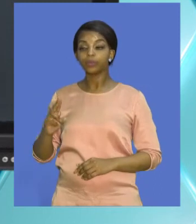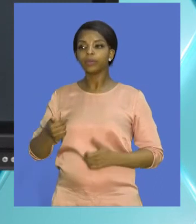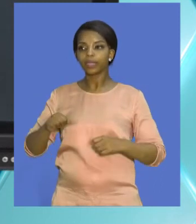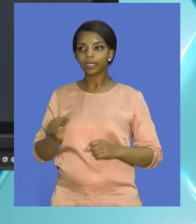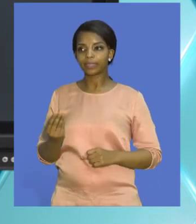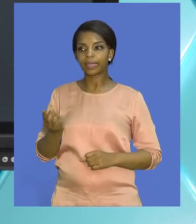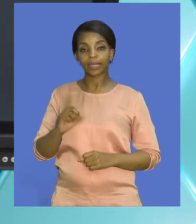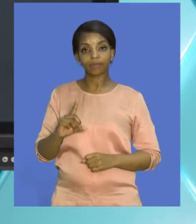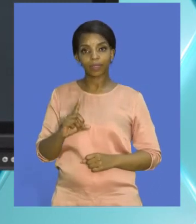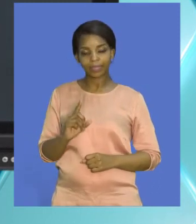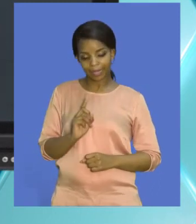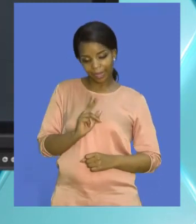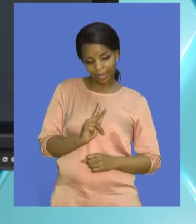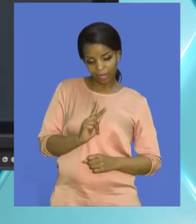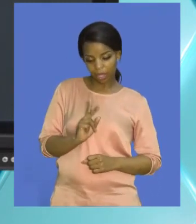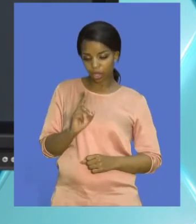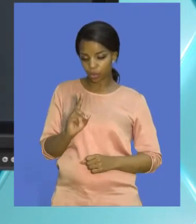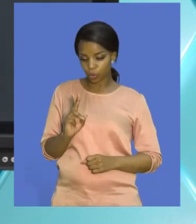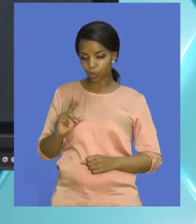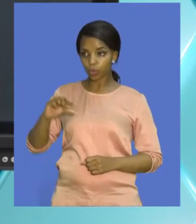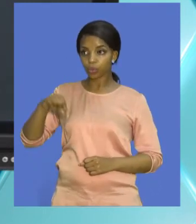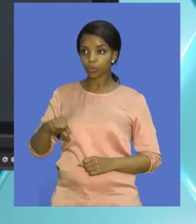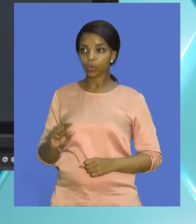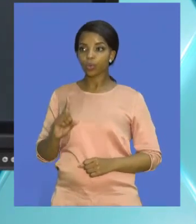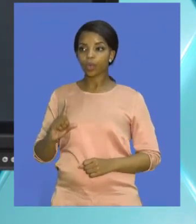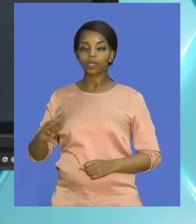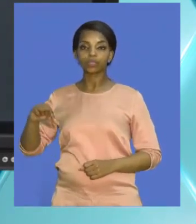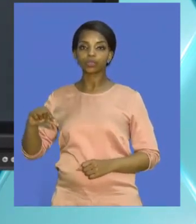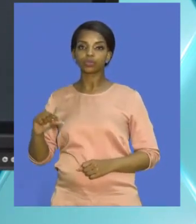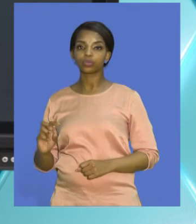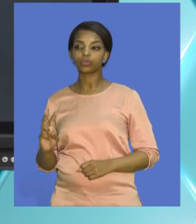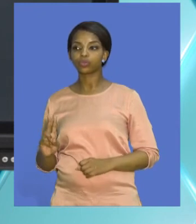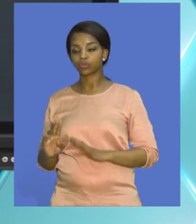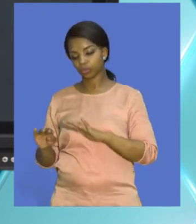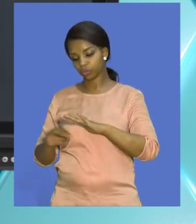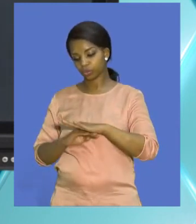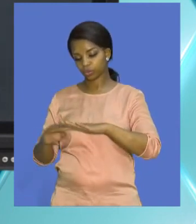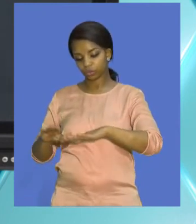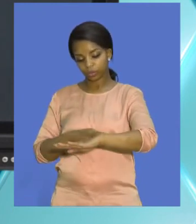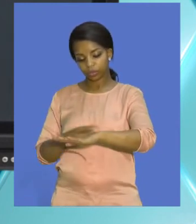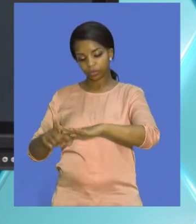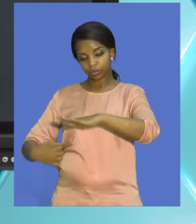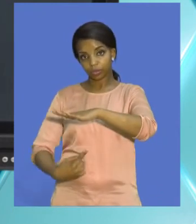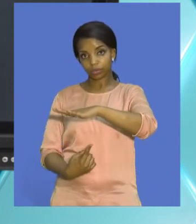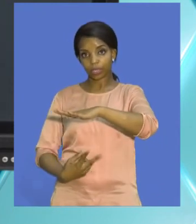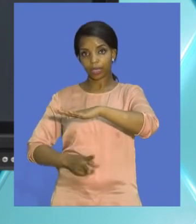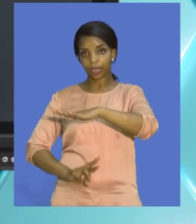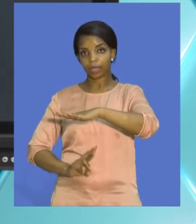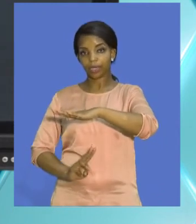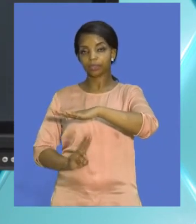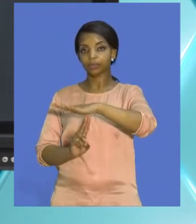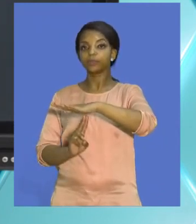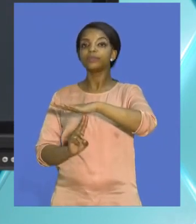right? Q2 over R squared, right? Now, if we're saying this is equal to